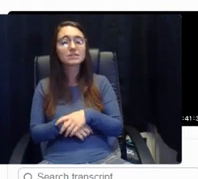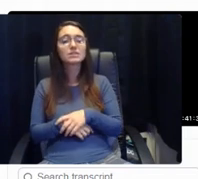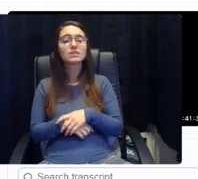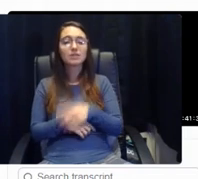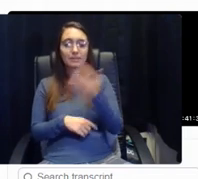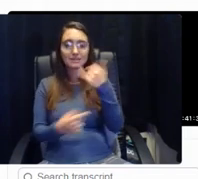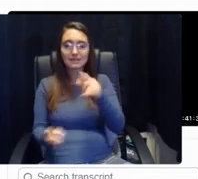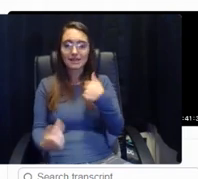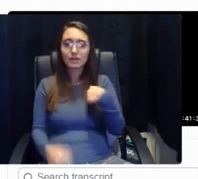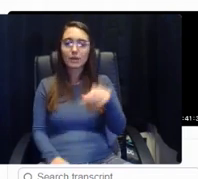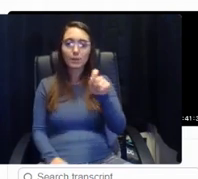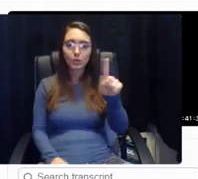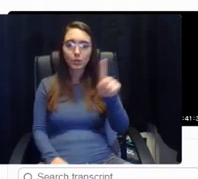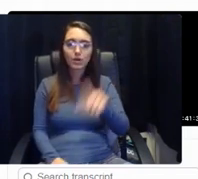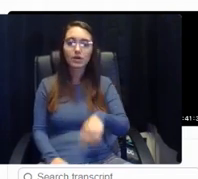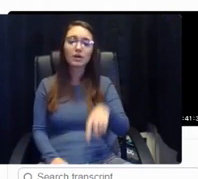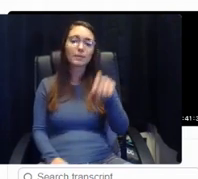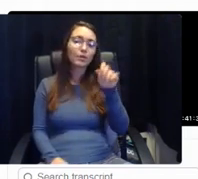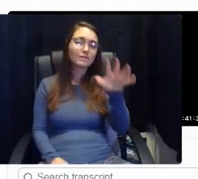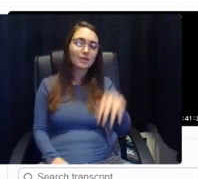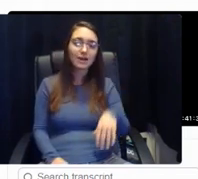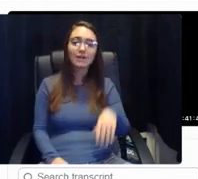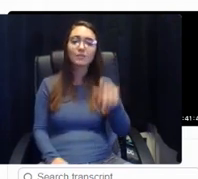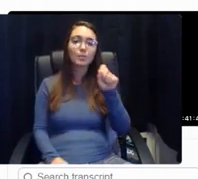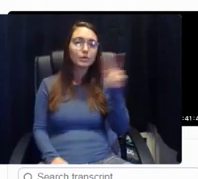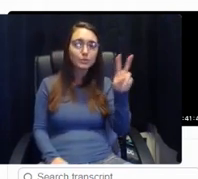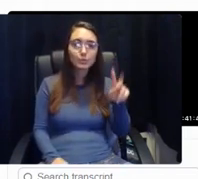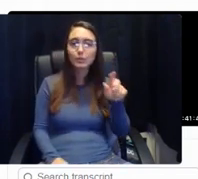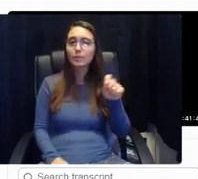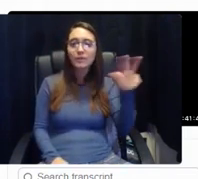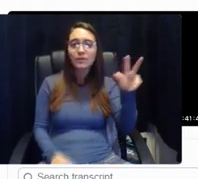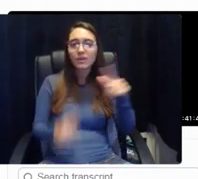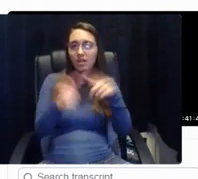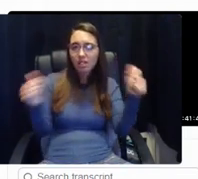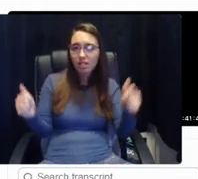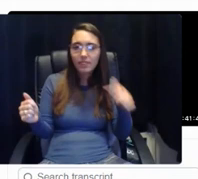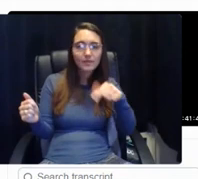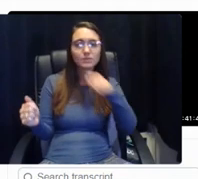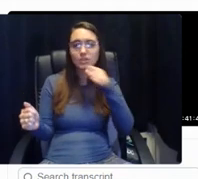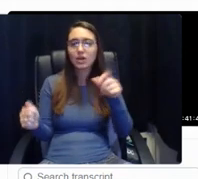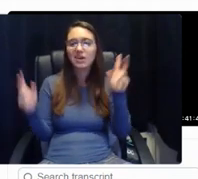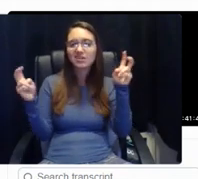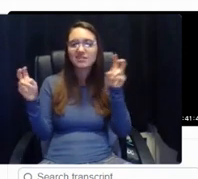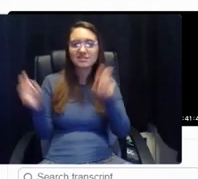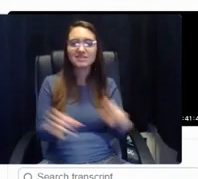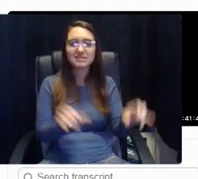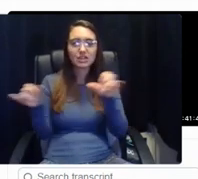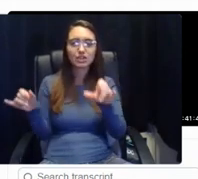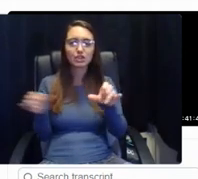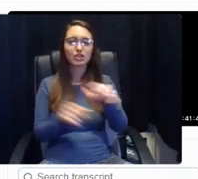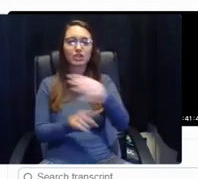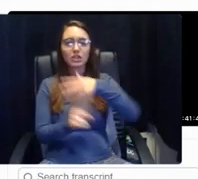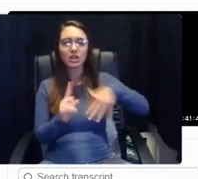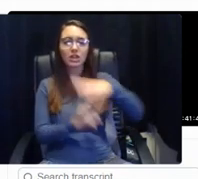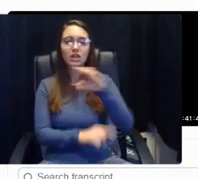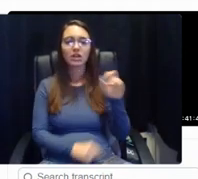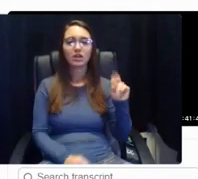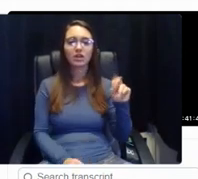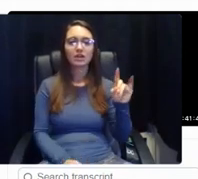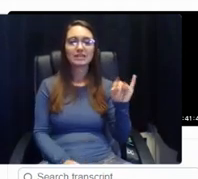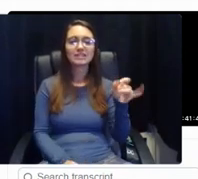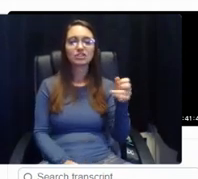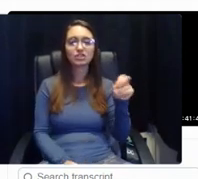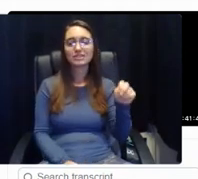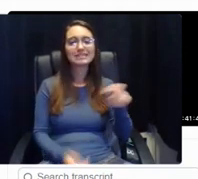you have 0.1, 0.5, 0.2, 0.3. Those are non-standard condition is deviate from the activity of